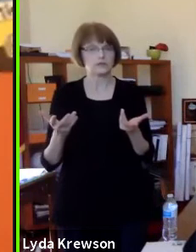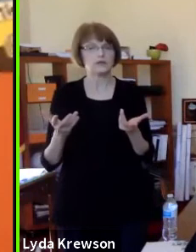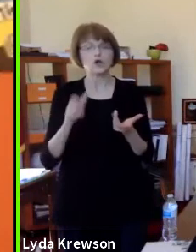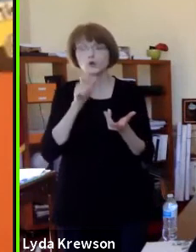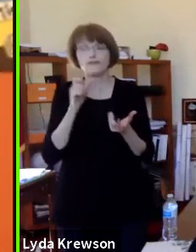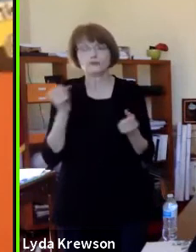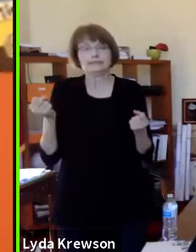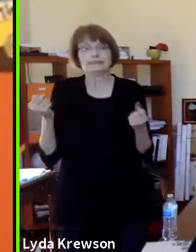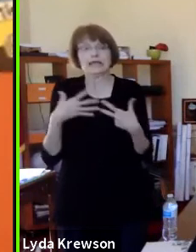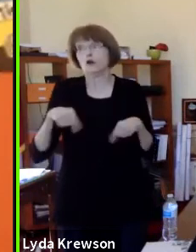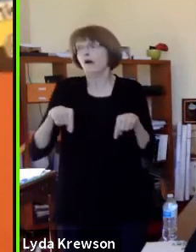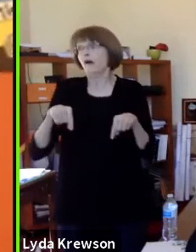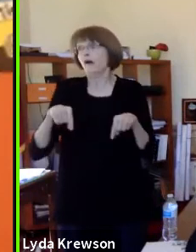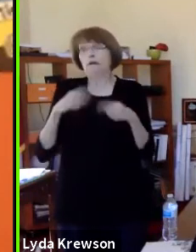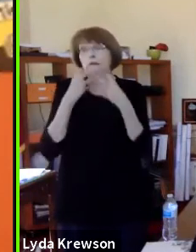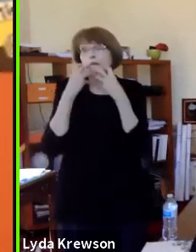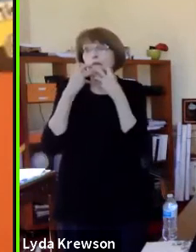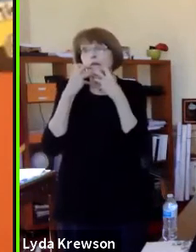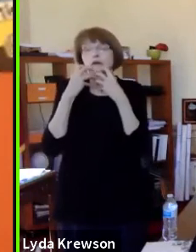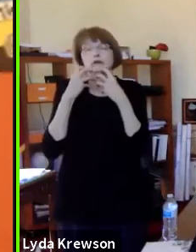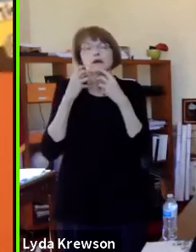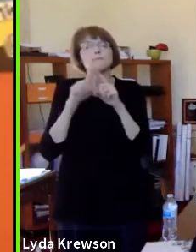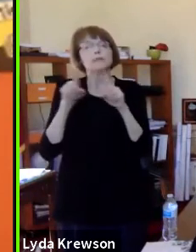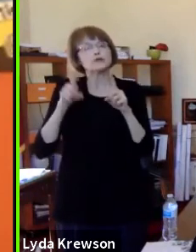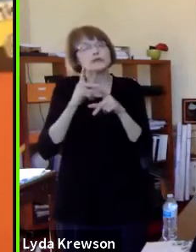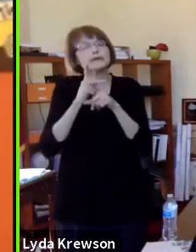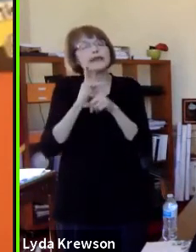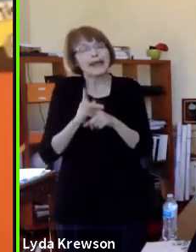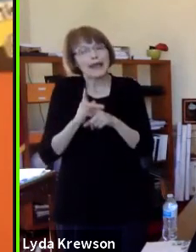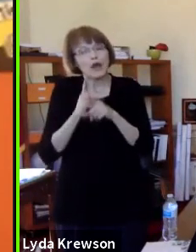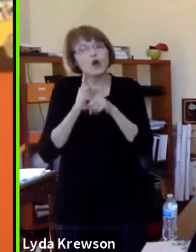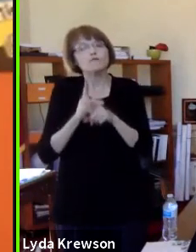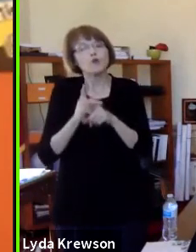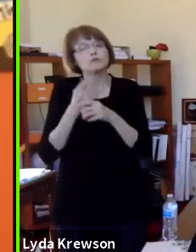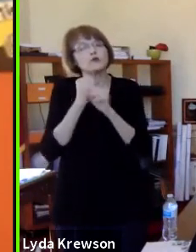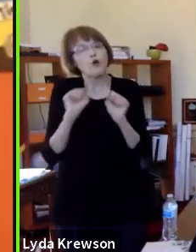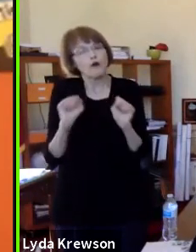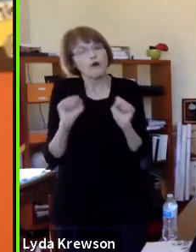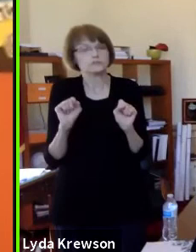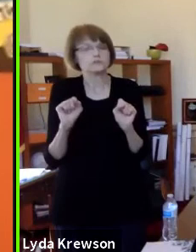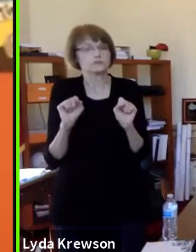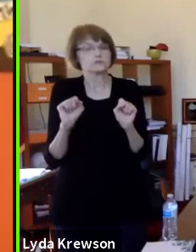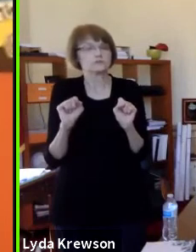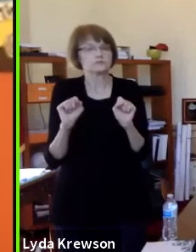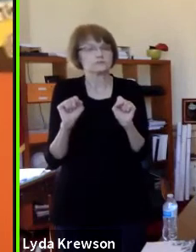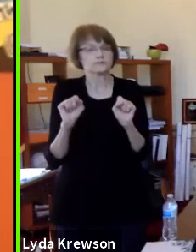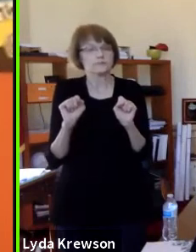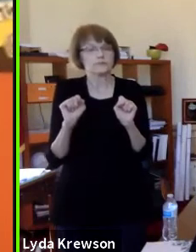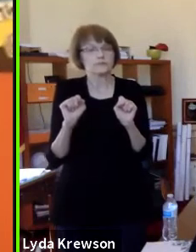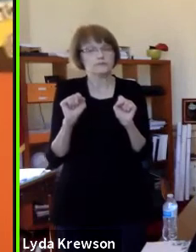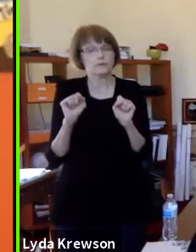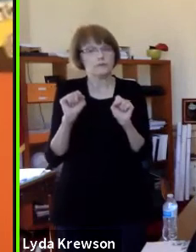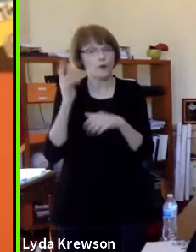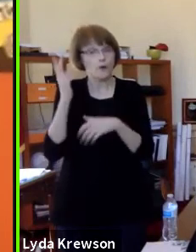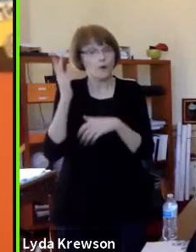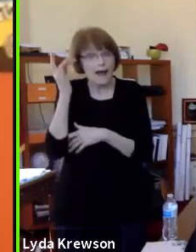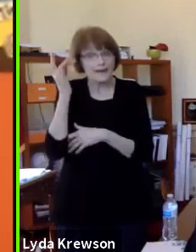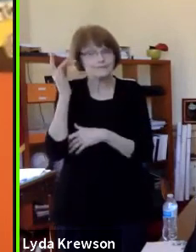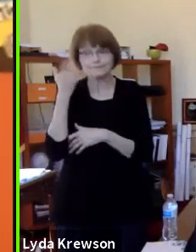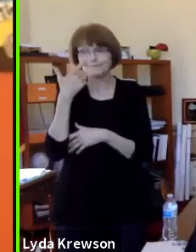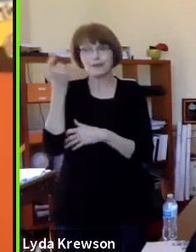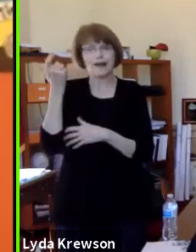to death, but I think you need to be careful and cautious. And especially because, you